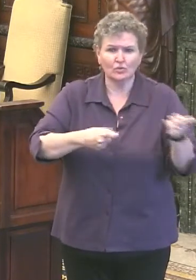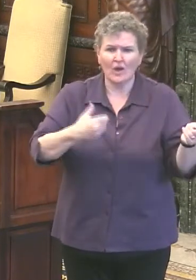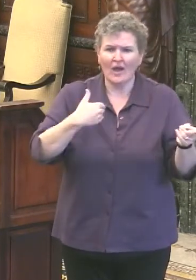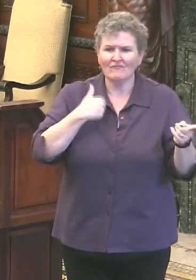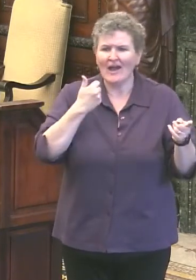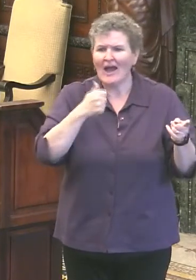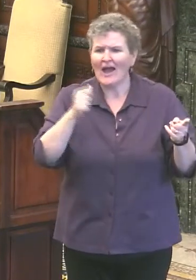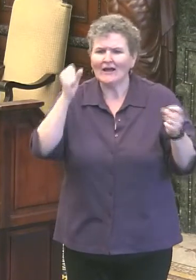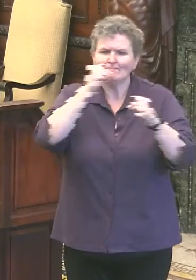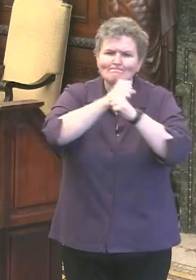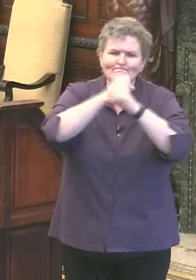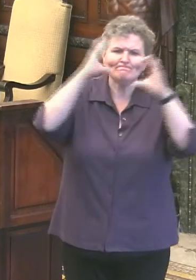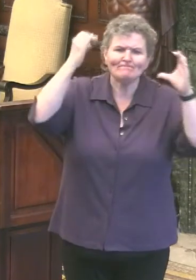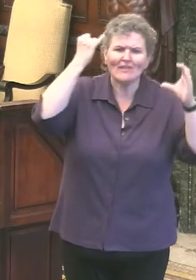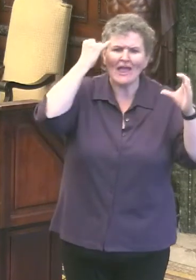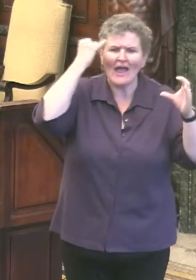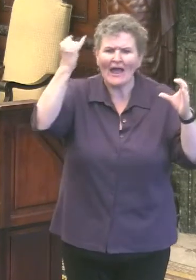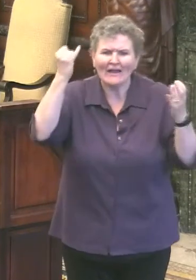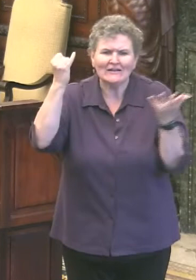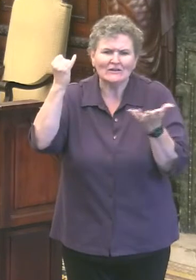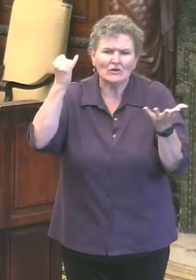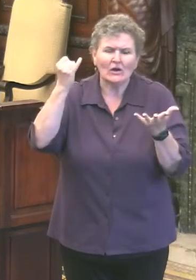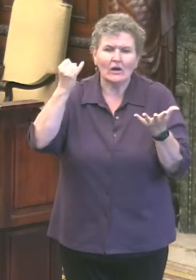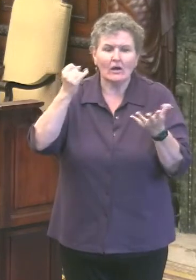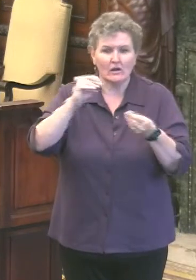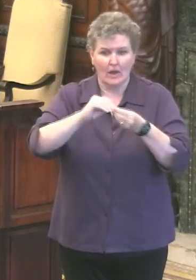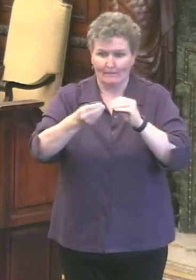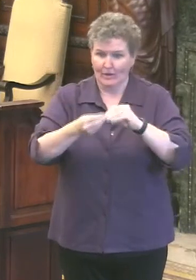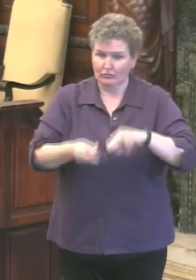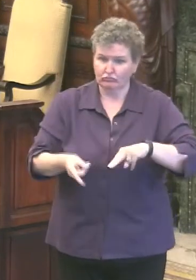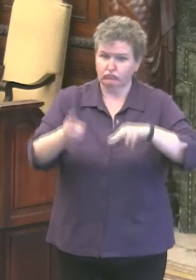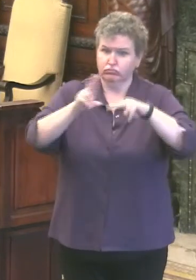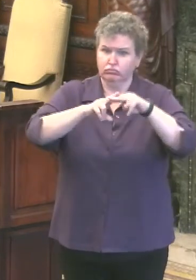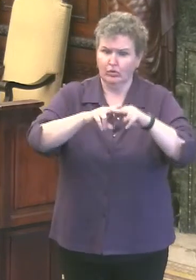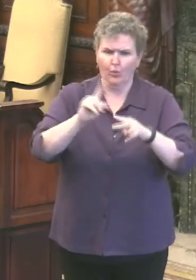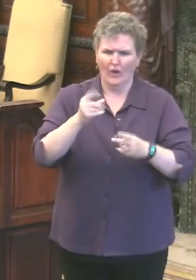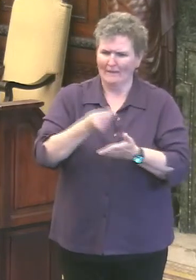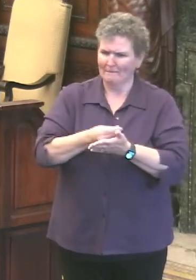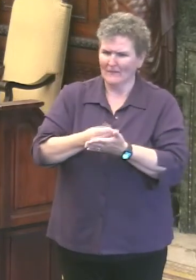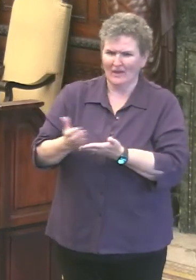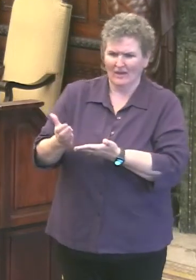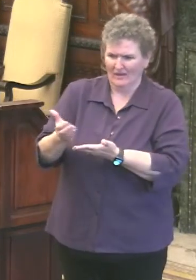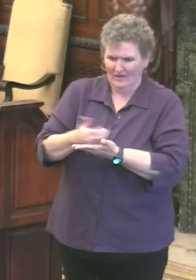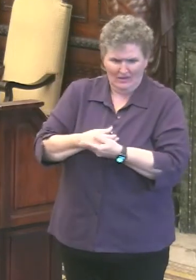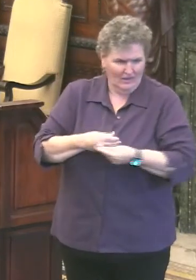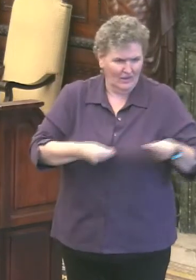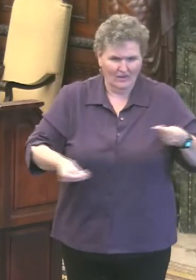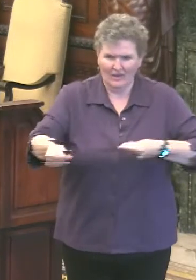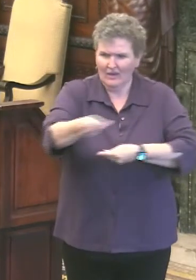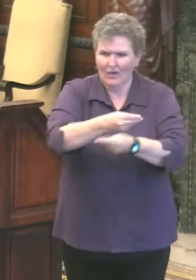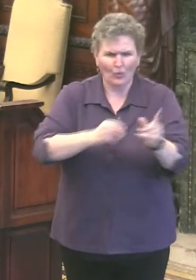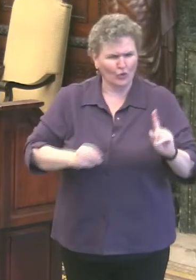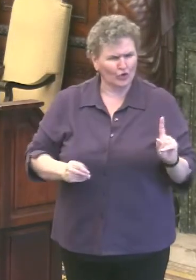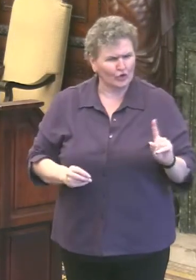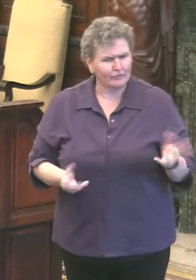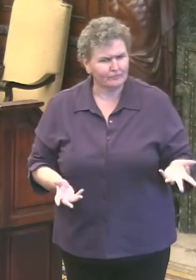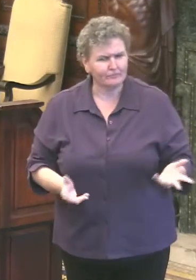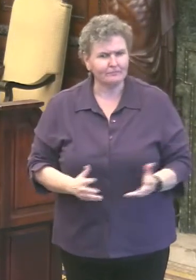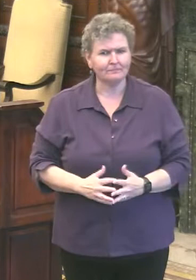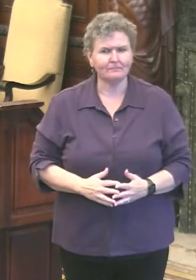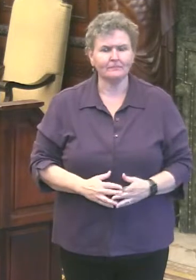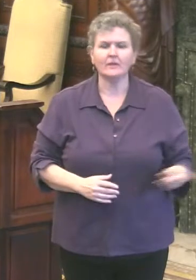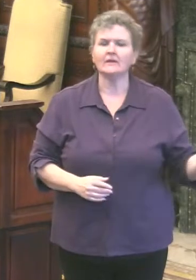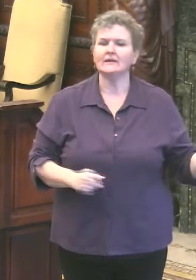costs are and what is your funding source around any of this? Is there any place to go to get anything, any money? Yeah, I mean, the places